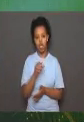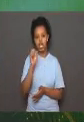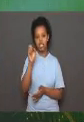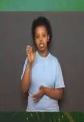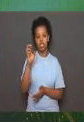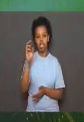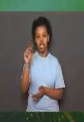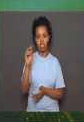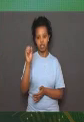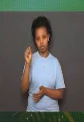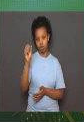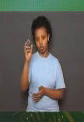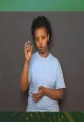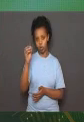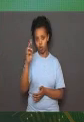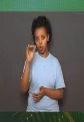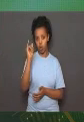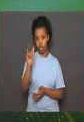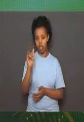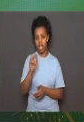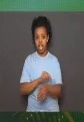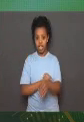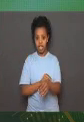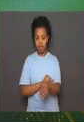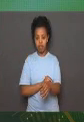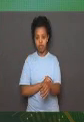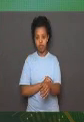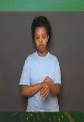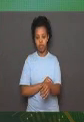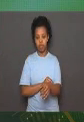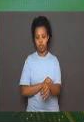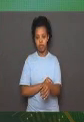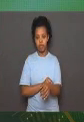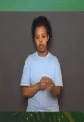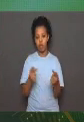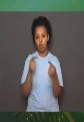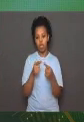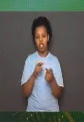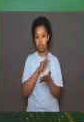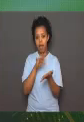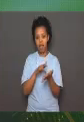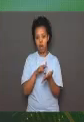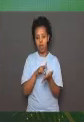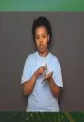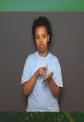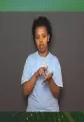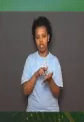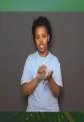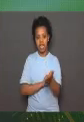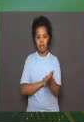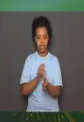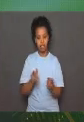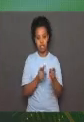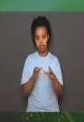The sensory division transmits sensory nerve impulses into the central